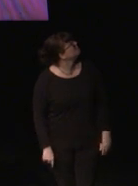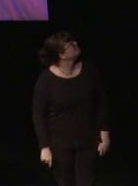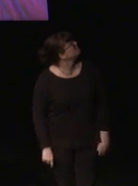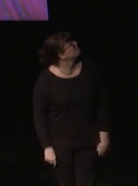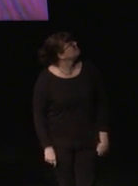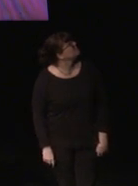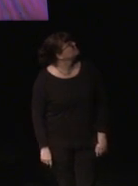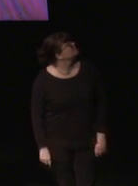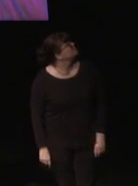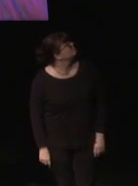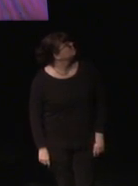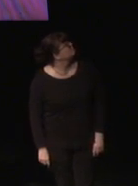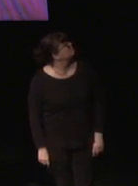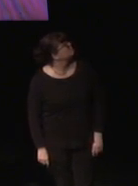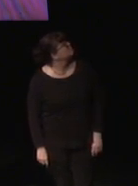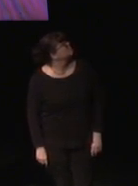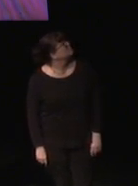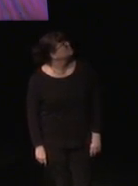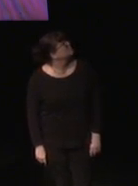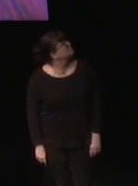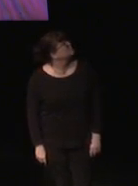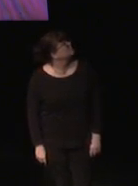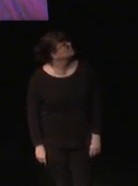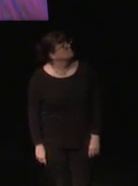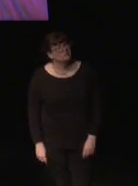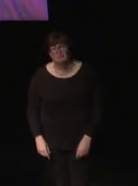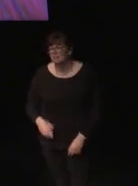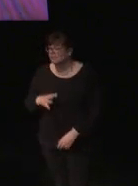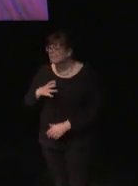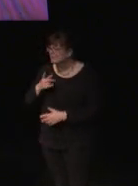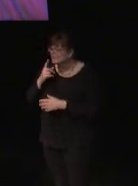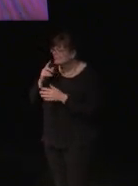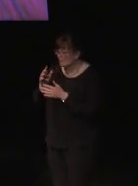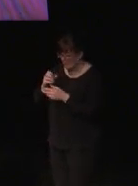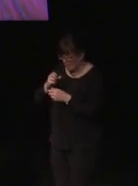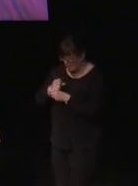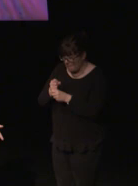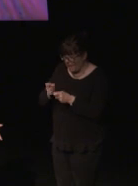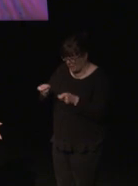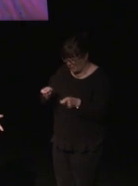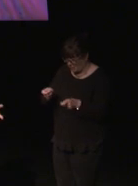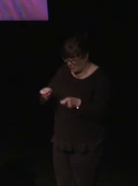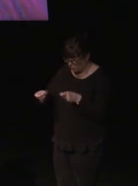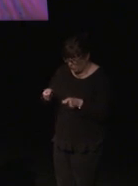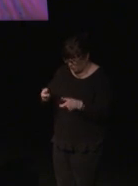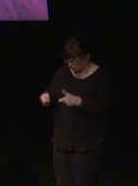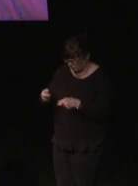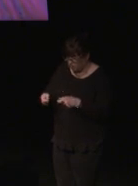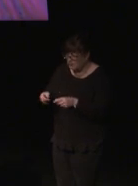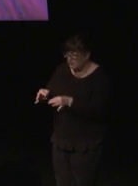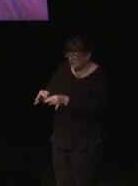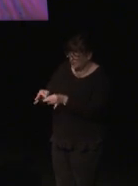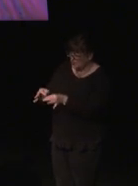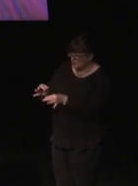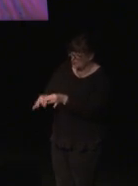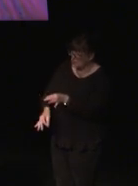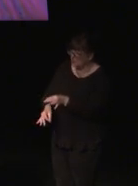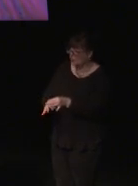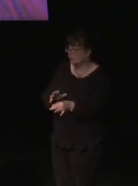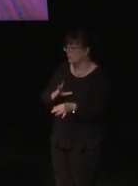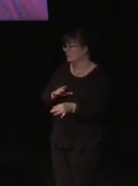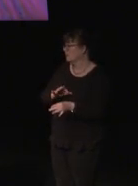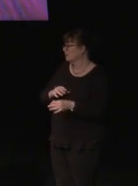You know, it really is a great example of when how simple controls can really be compelling. It's kind of why I wanted to have it in here.